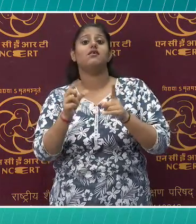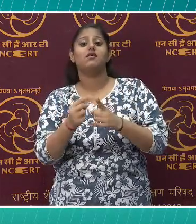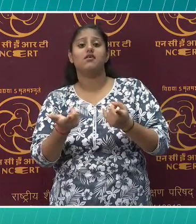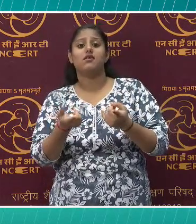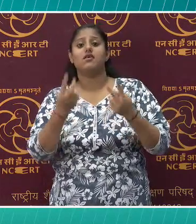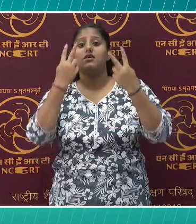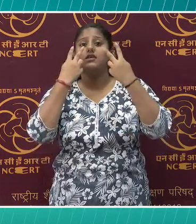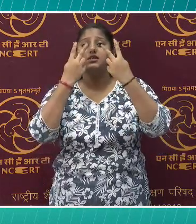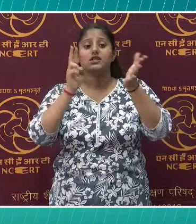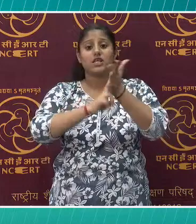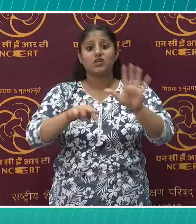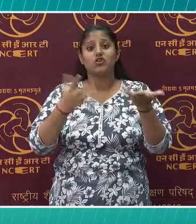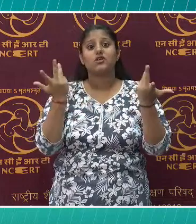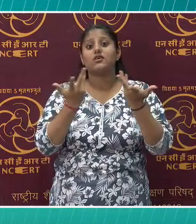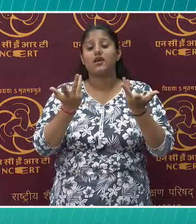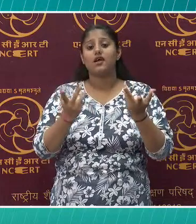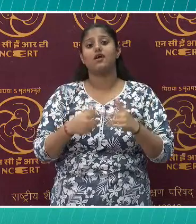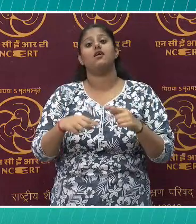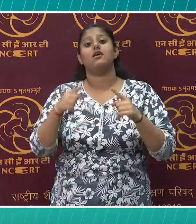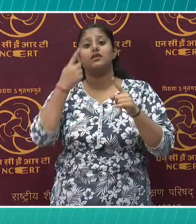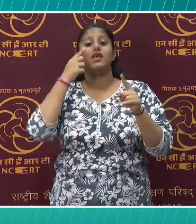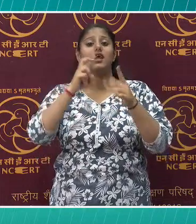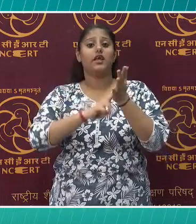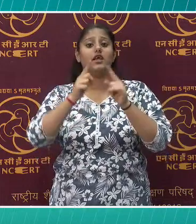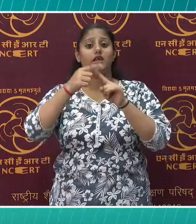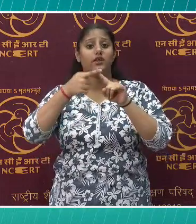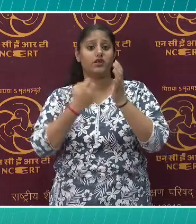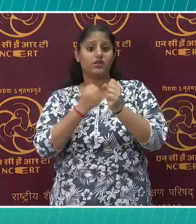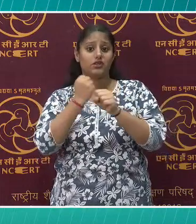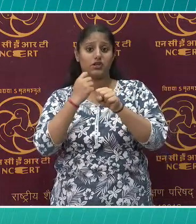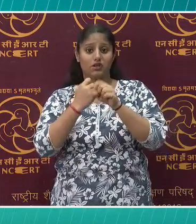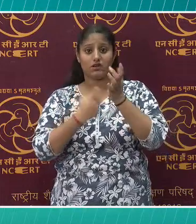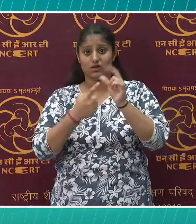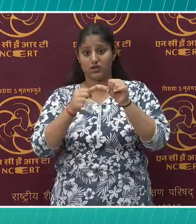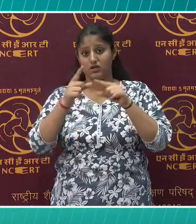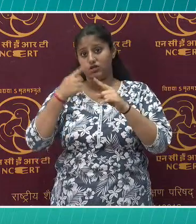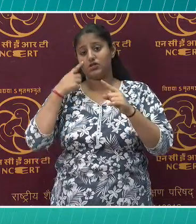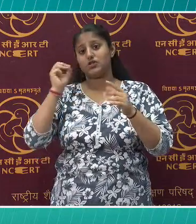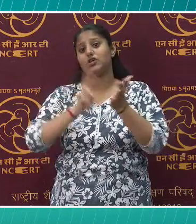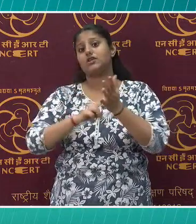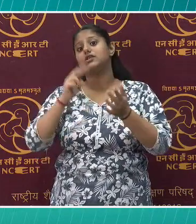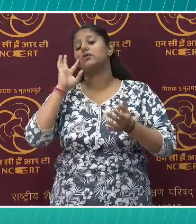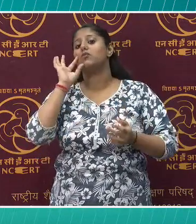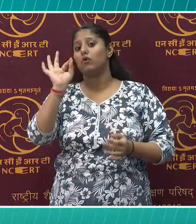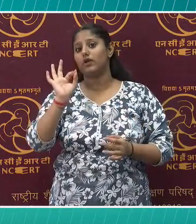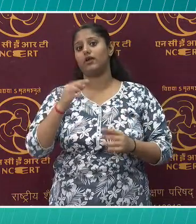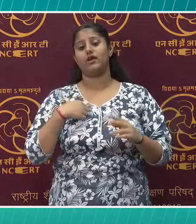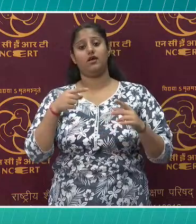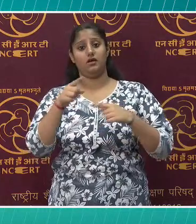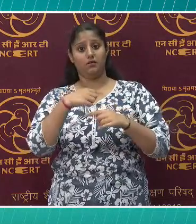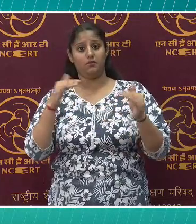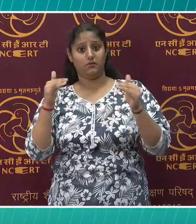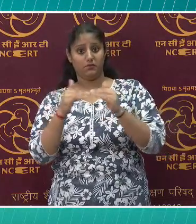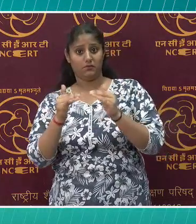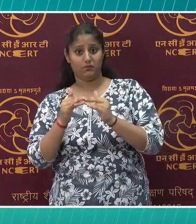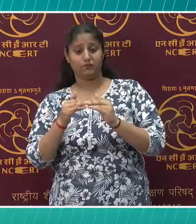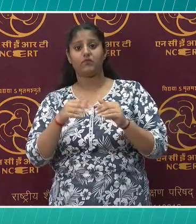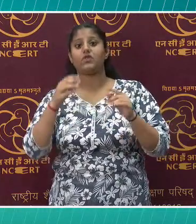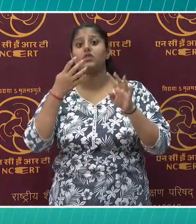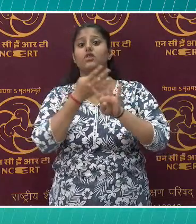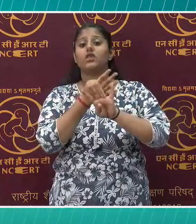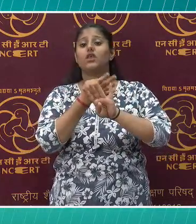we see in nature. So this integration part is very important. And another thing, as now it has been introduced as a curricular